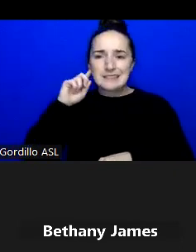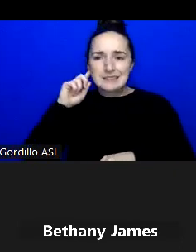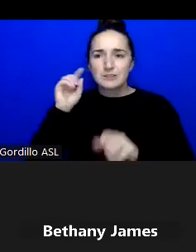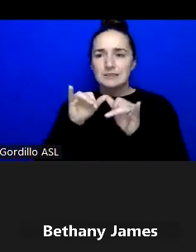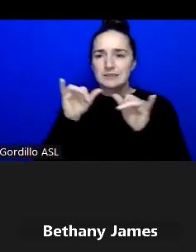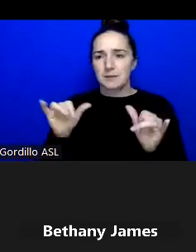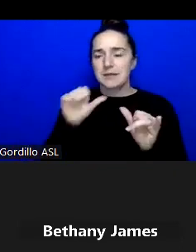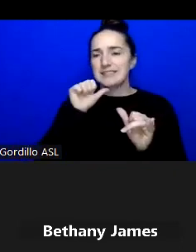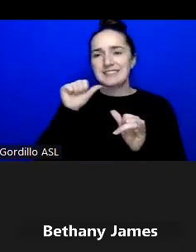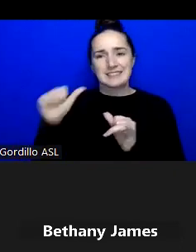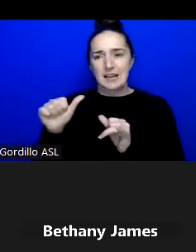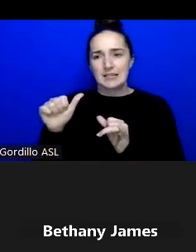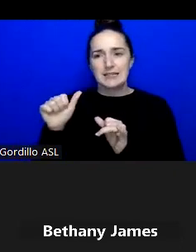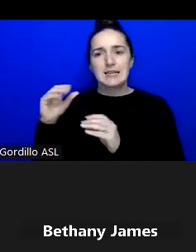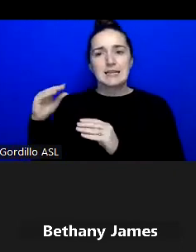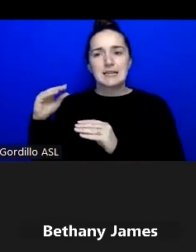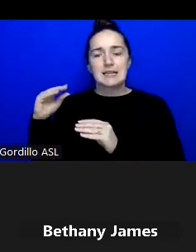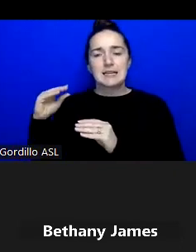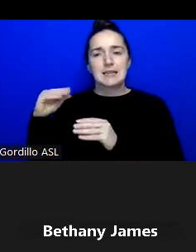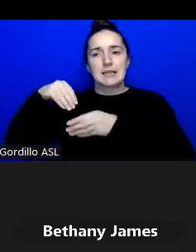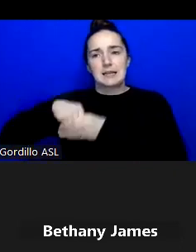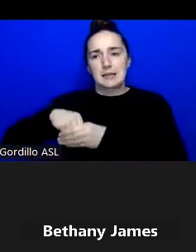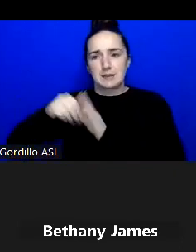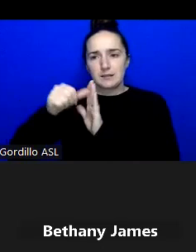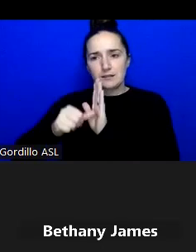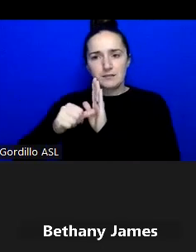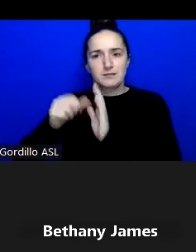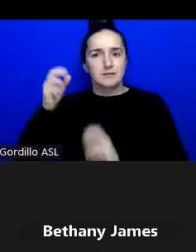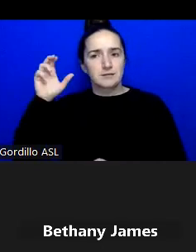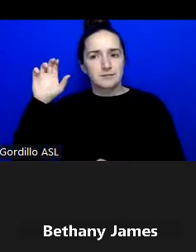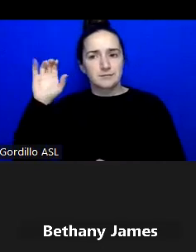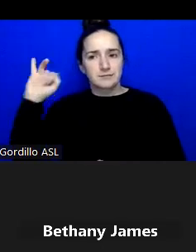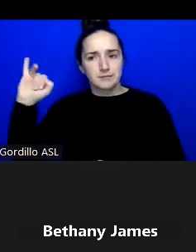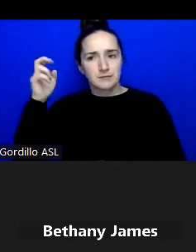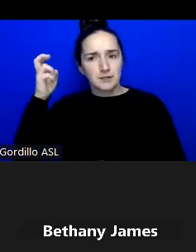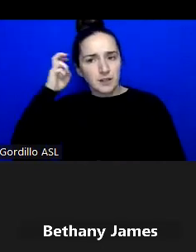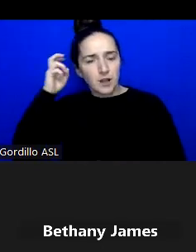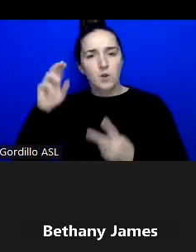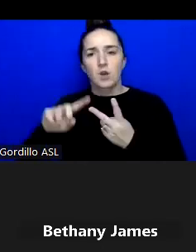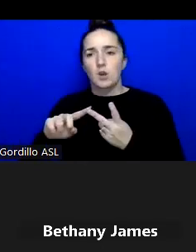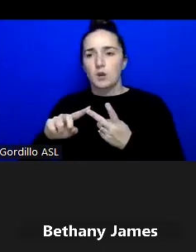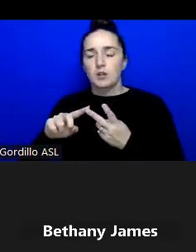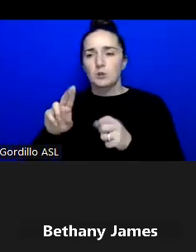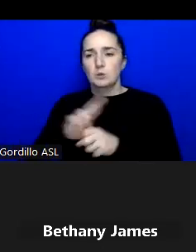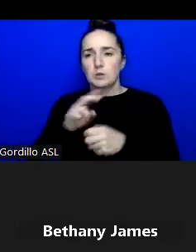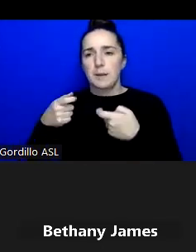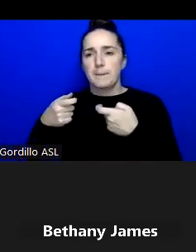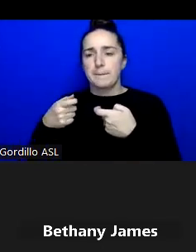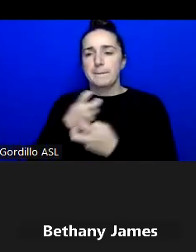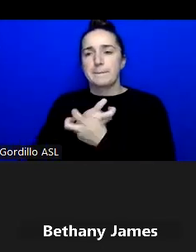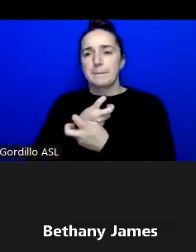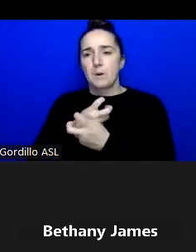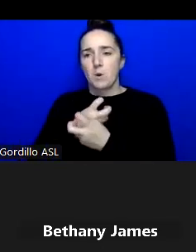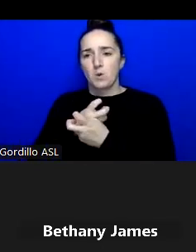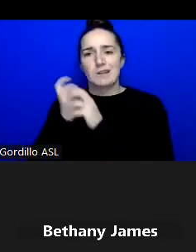aid. And they are ideal for people who have, or maybe not ideal, but they're ideally designed for people who have a perceived mild